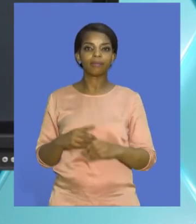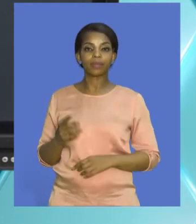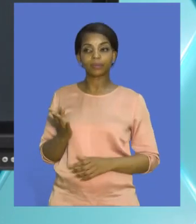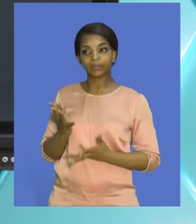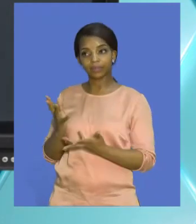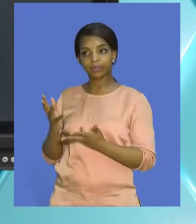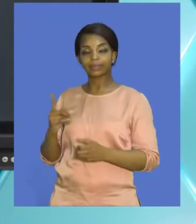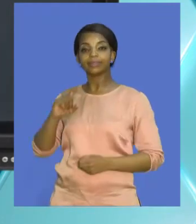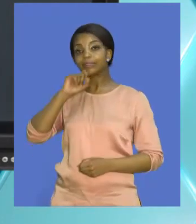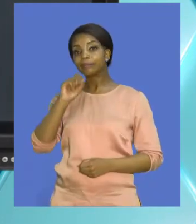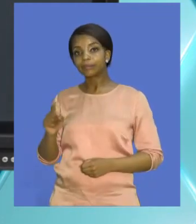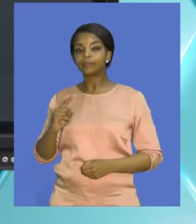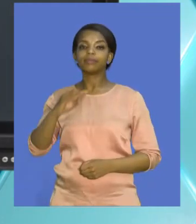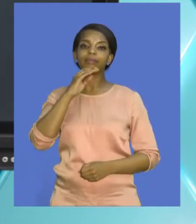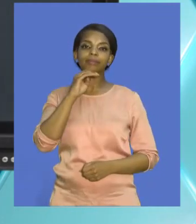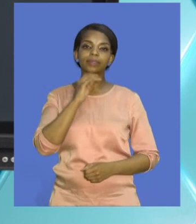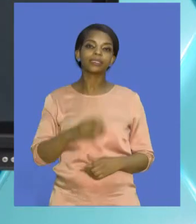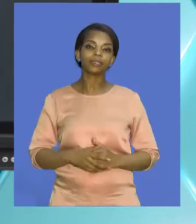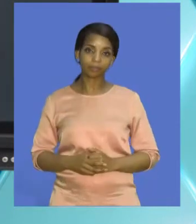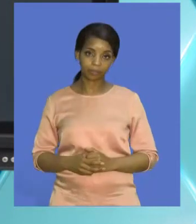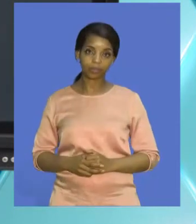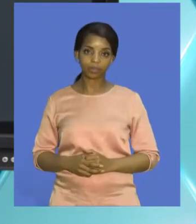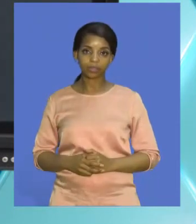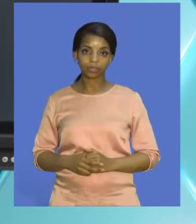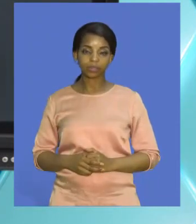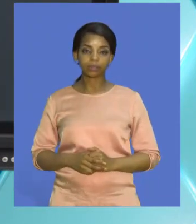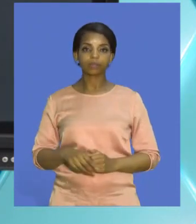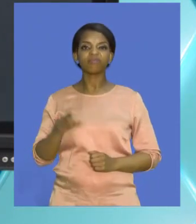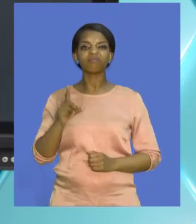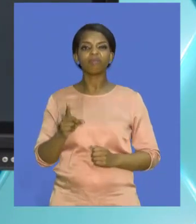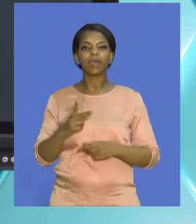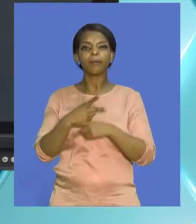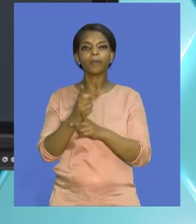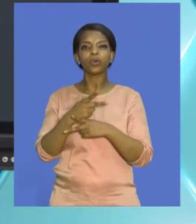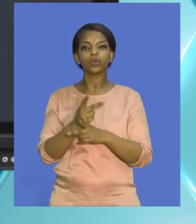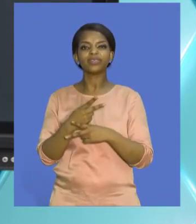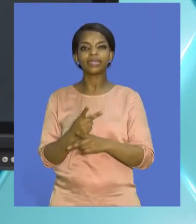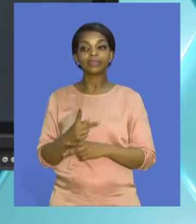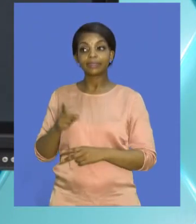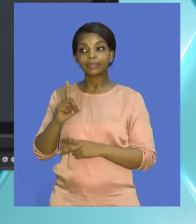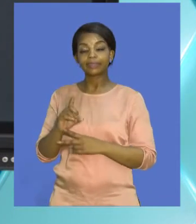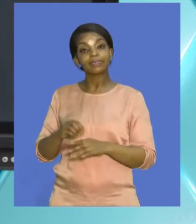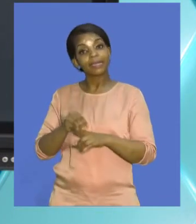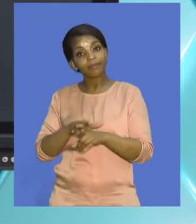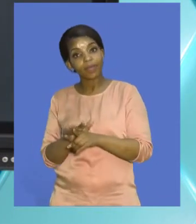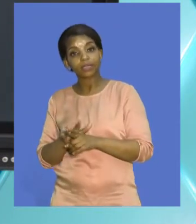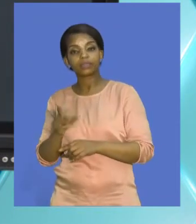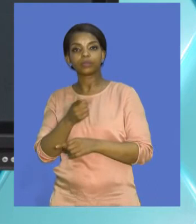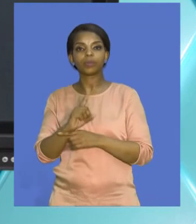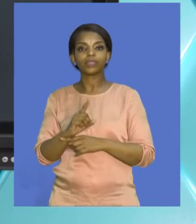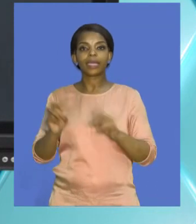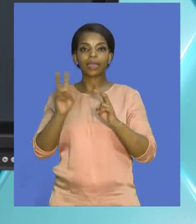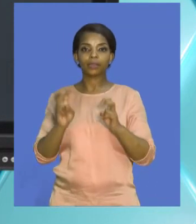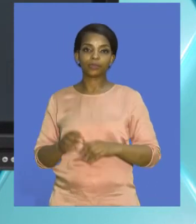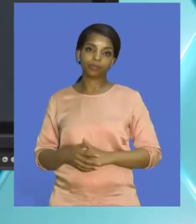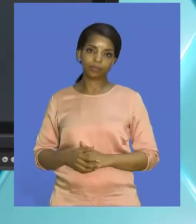say the product of the charges is that it affects the electrostatic force. So the